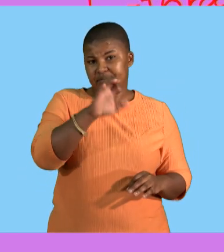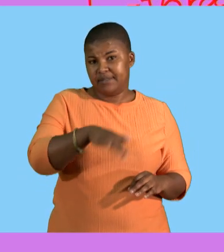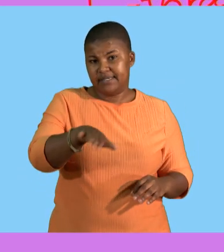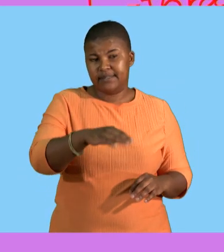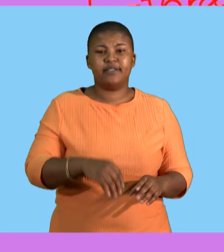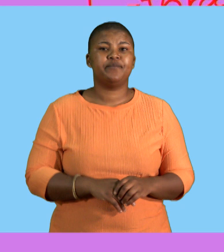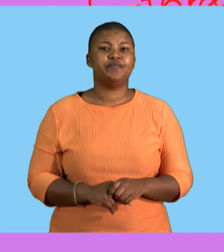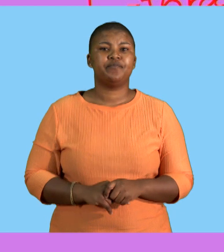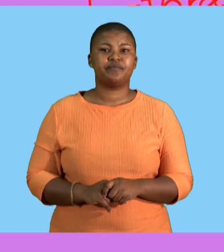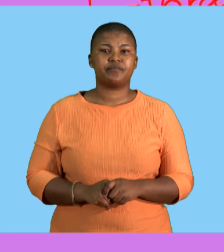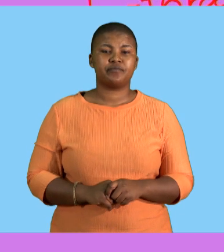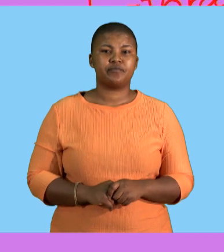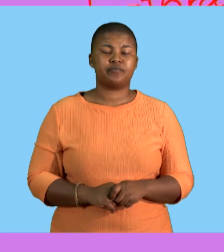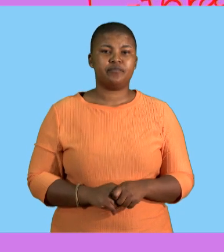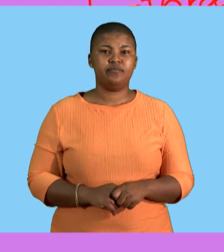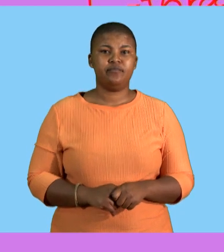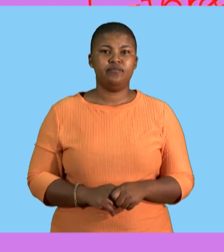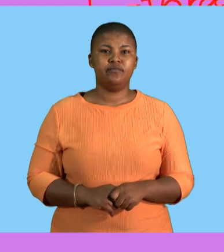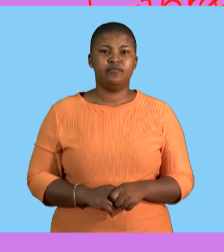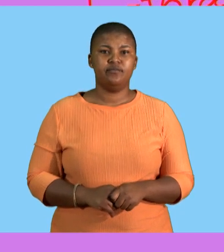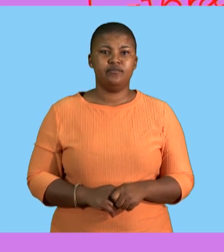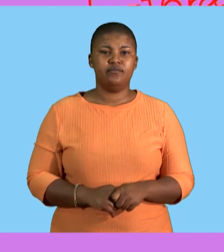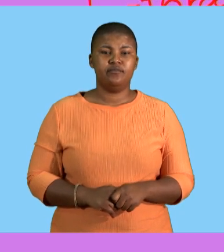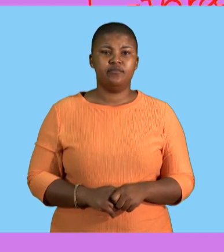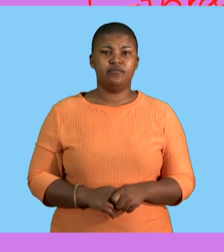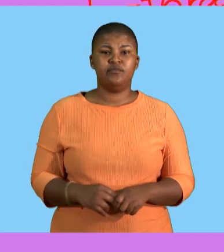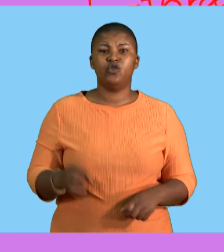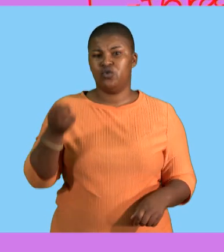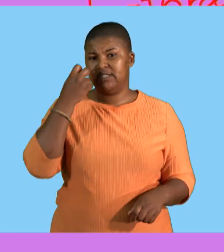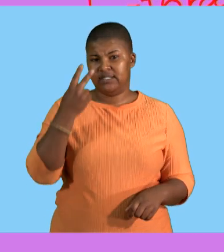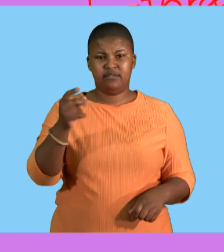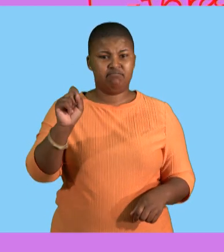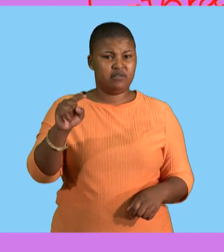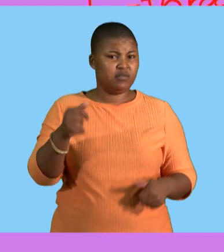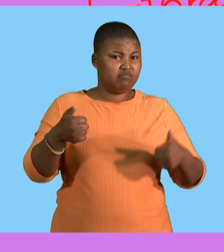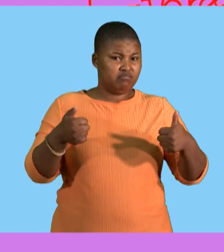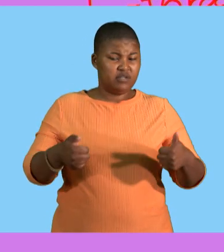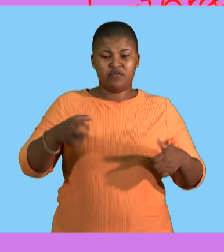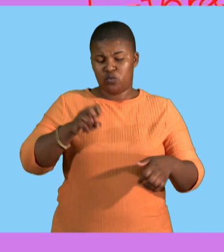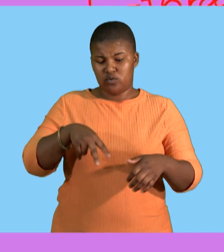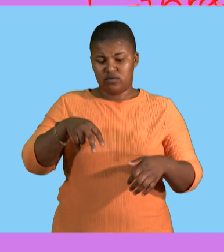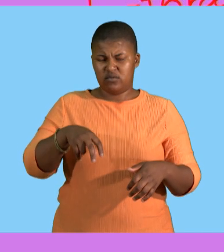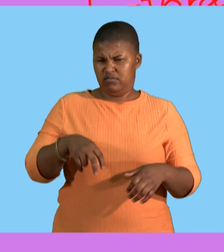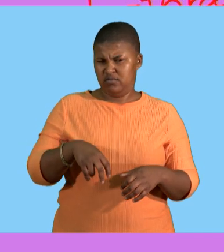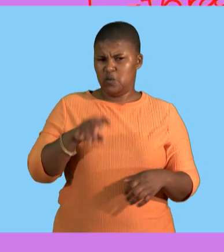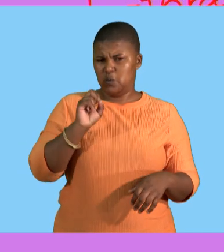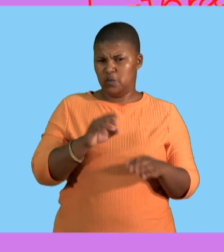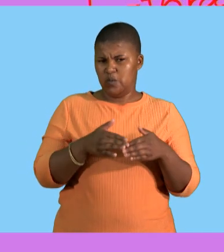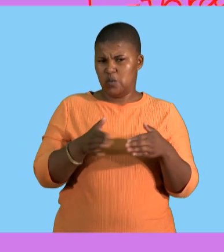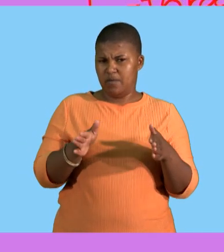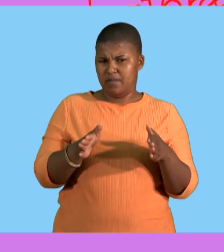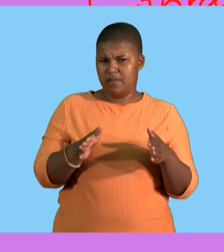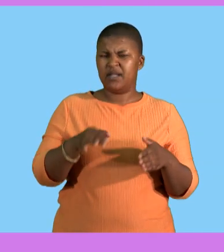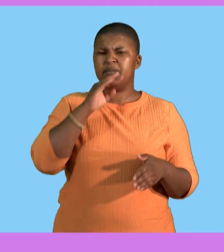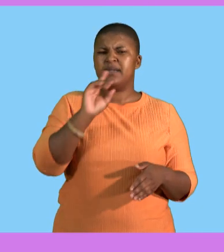fine. And then you can see it's also walking into the closet. Now that is weird. What will